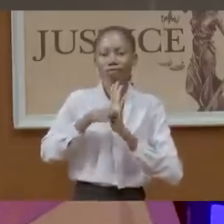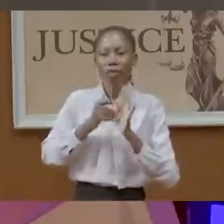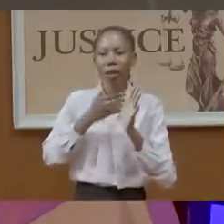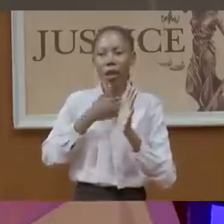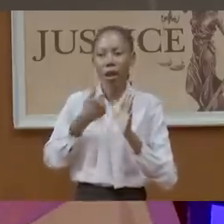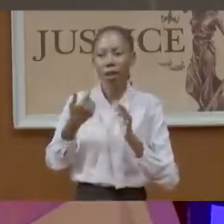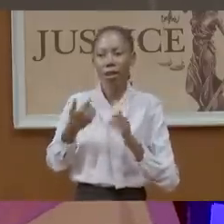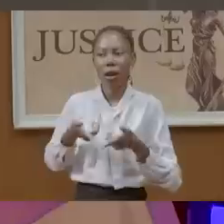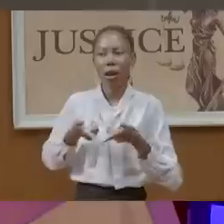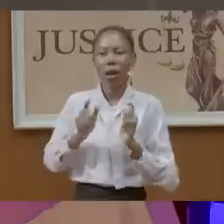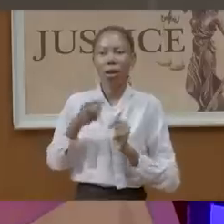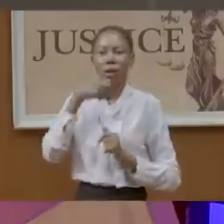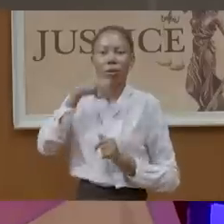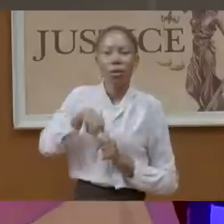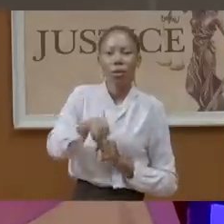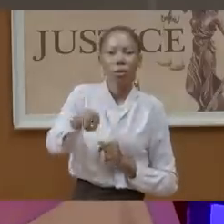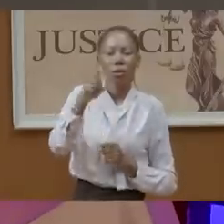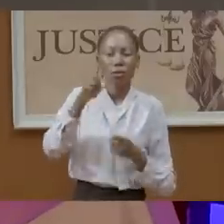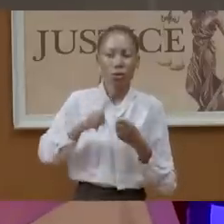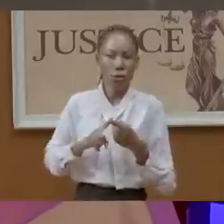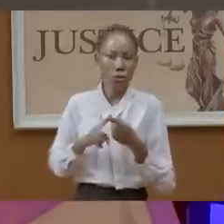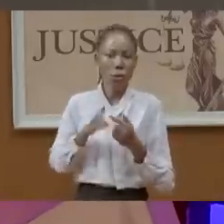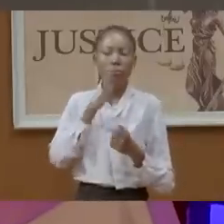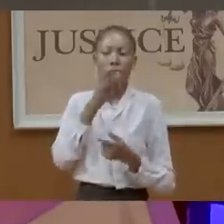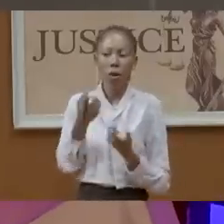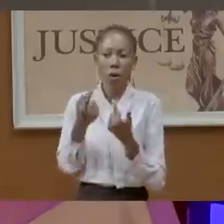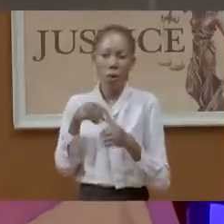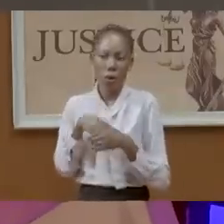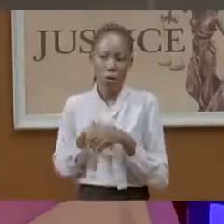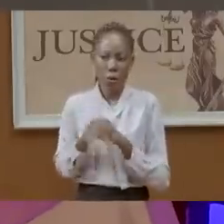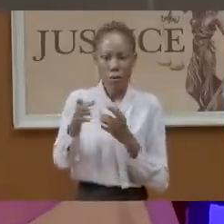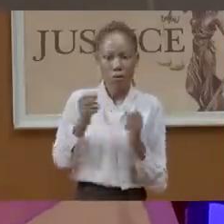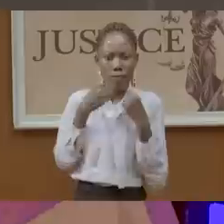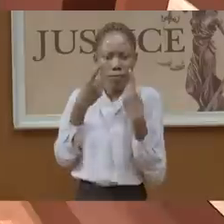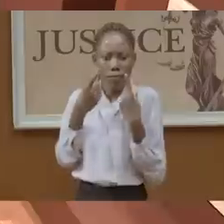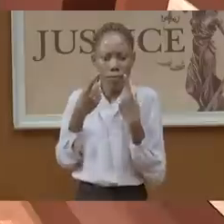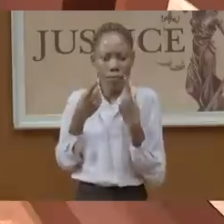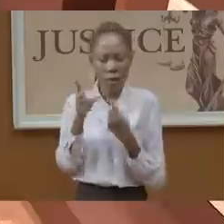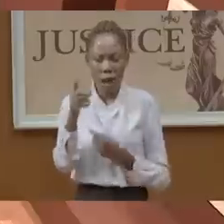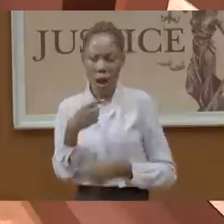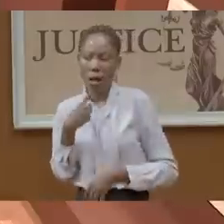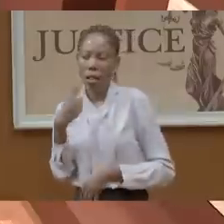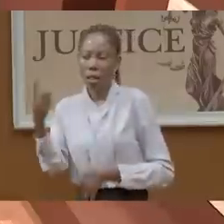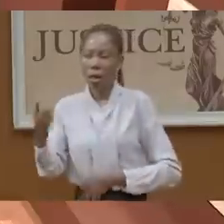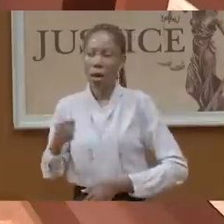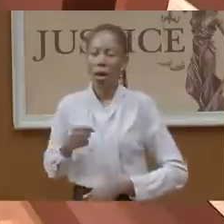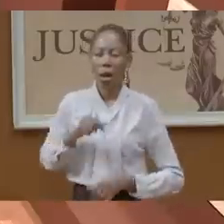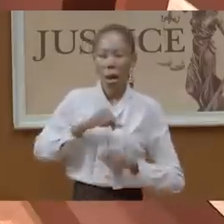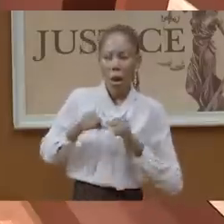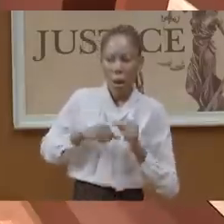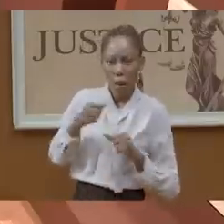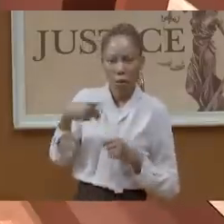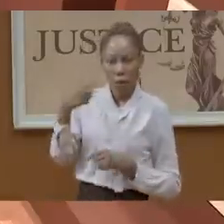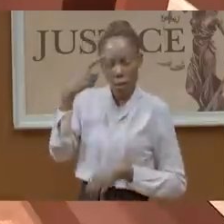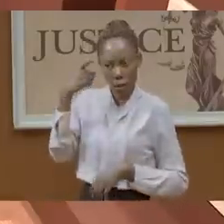allow snakes to be coming in and going out? Immediately, I woke him up. I said, this is what I saw. He knew I'm gifted in dream. Likewise, he